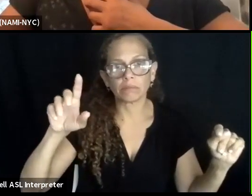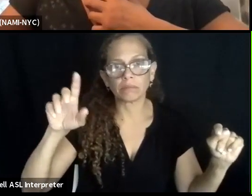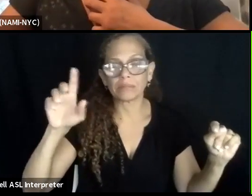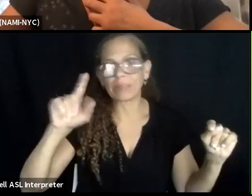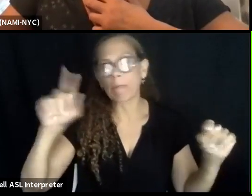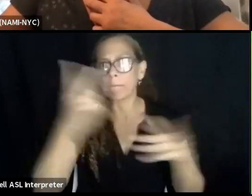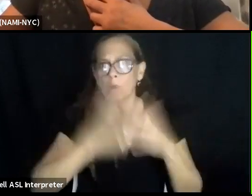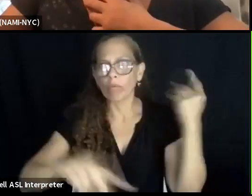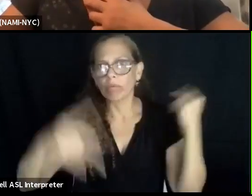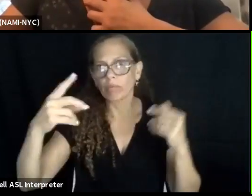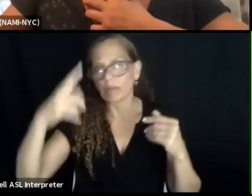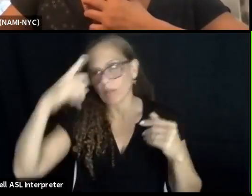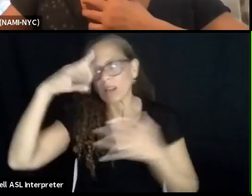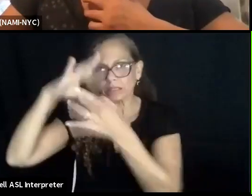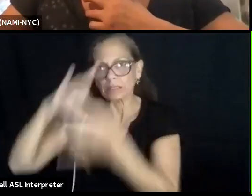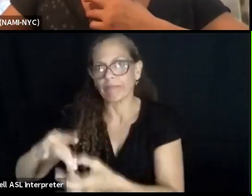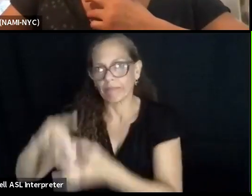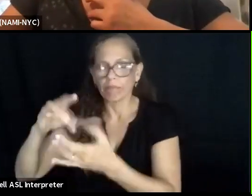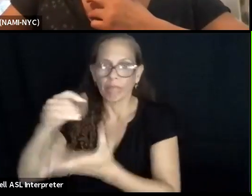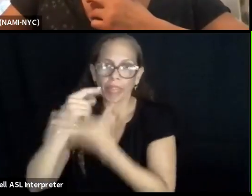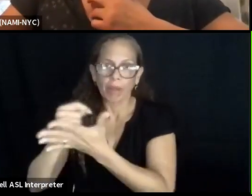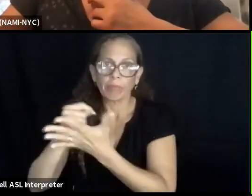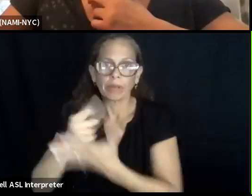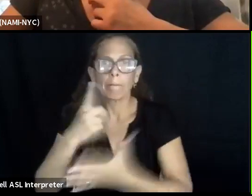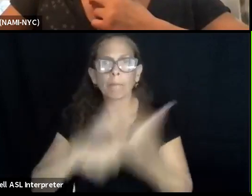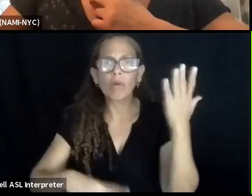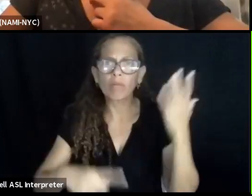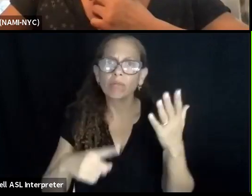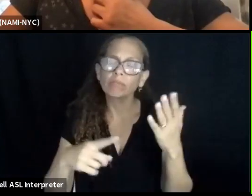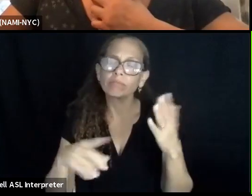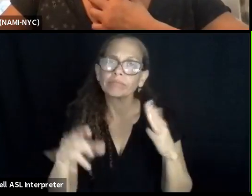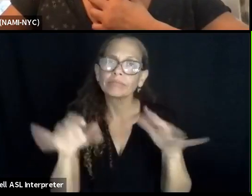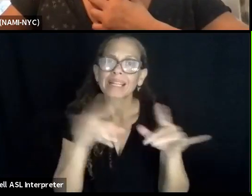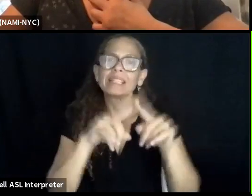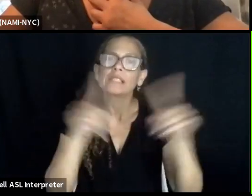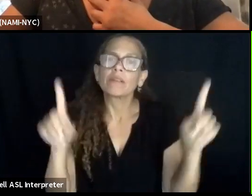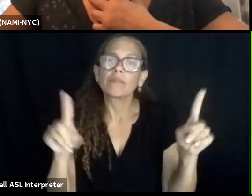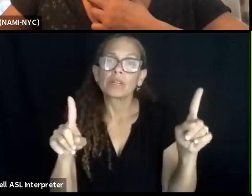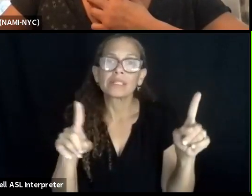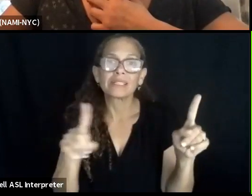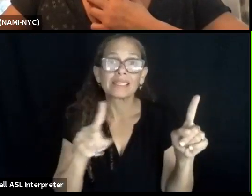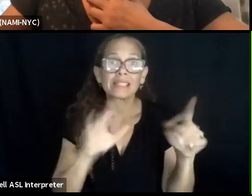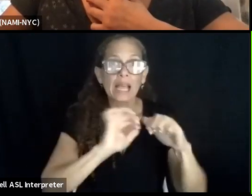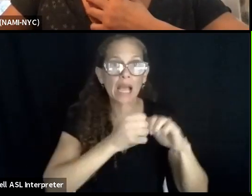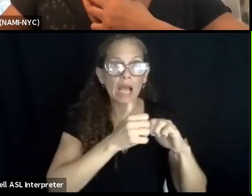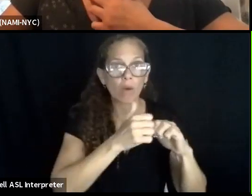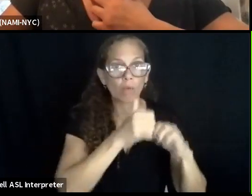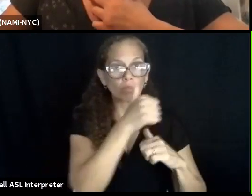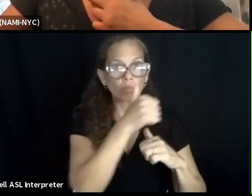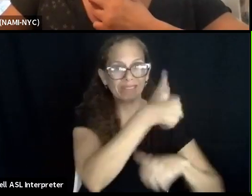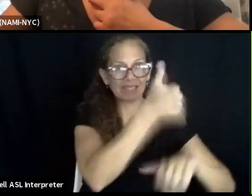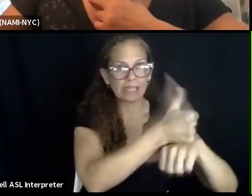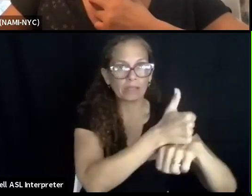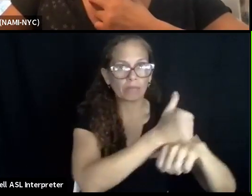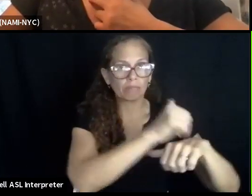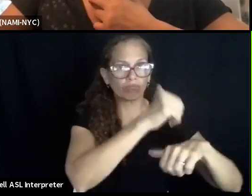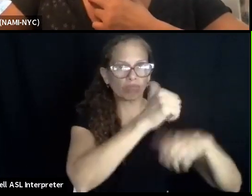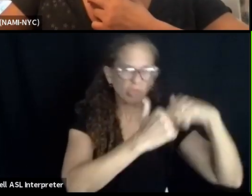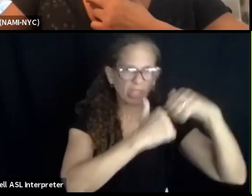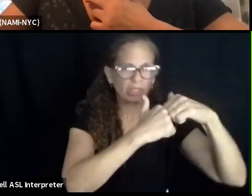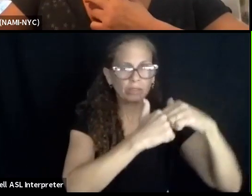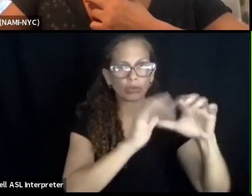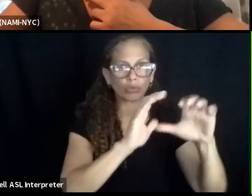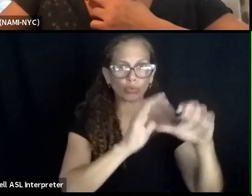think about thoughts. I think the difference is really one in how it's structured. So having the group therapy,